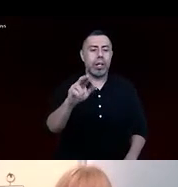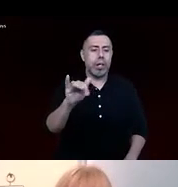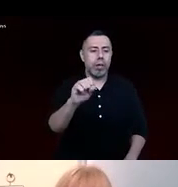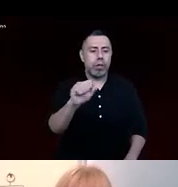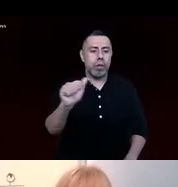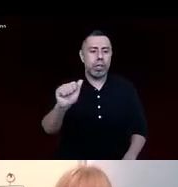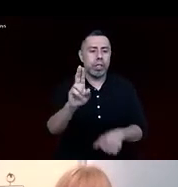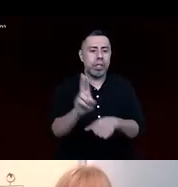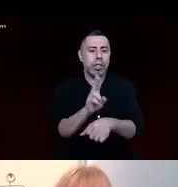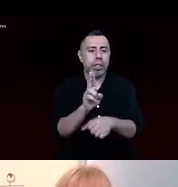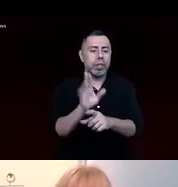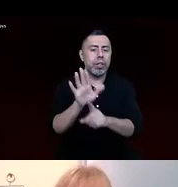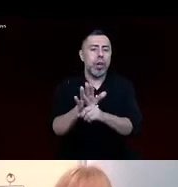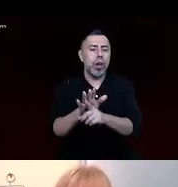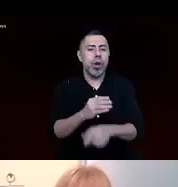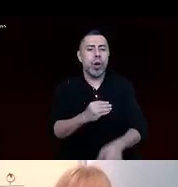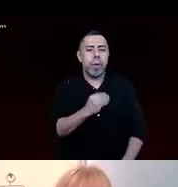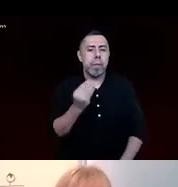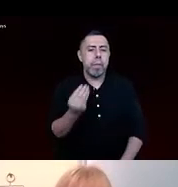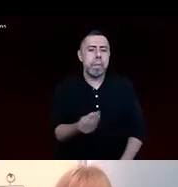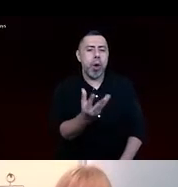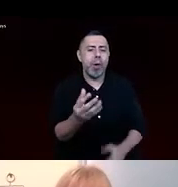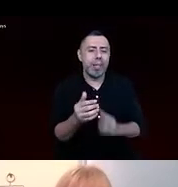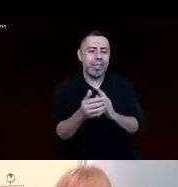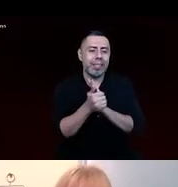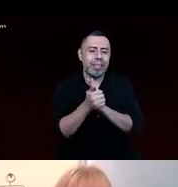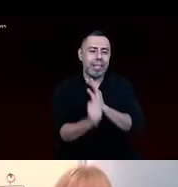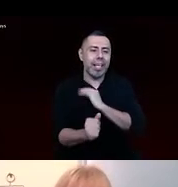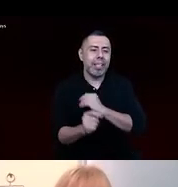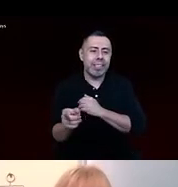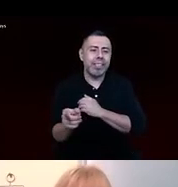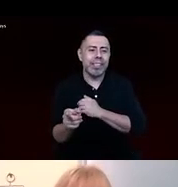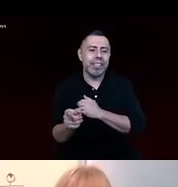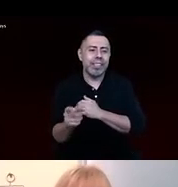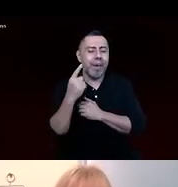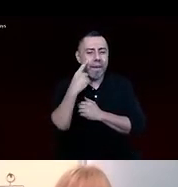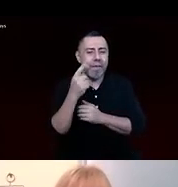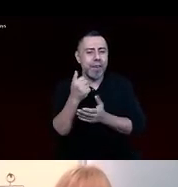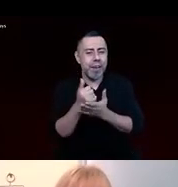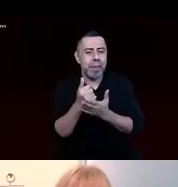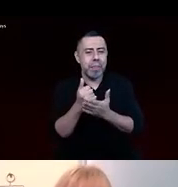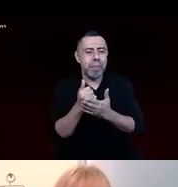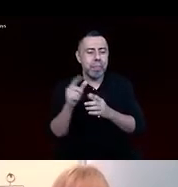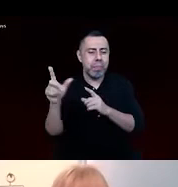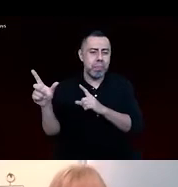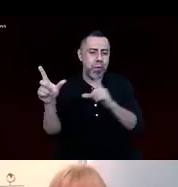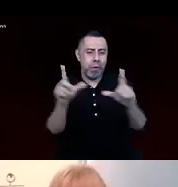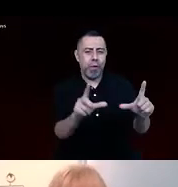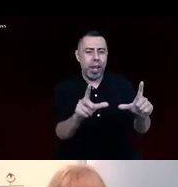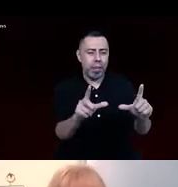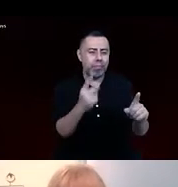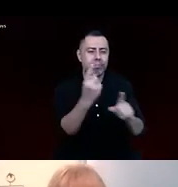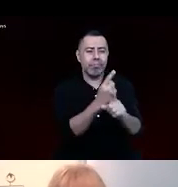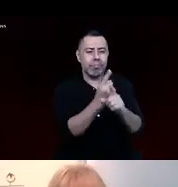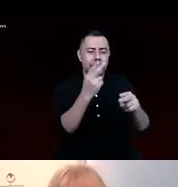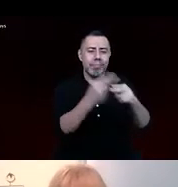her poetic skills to help frame titles and that sort